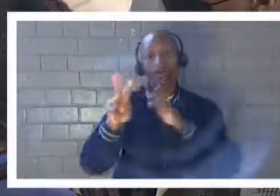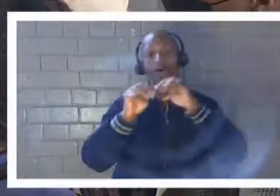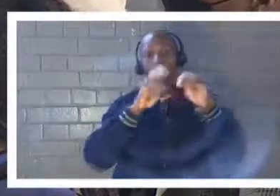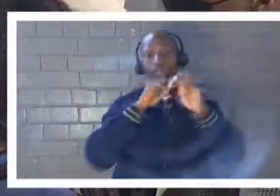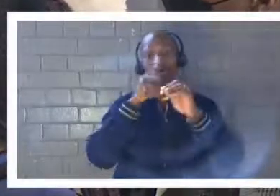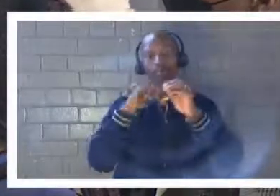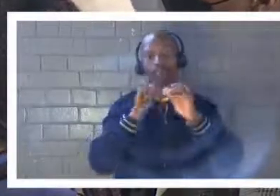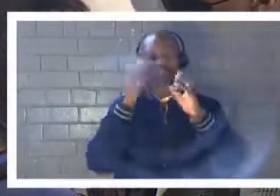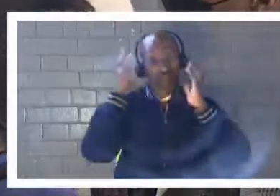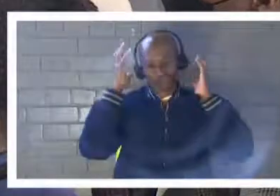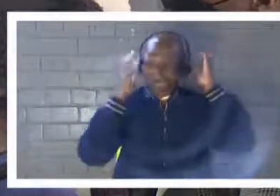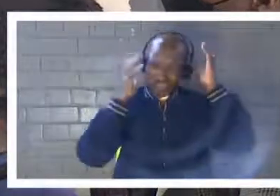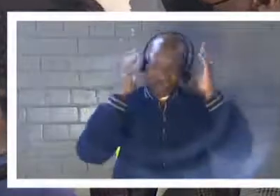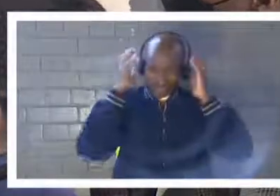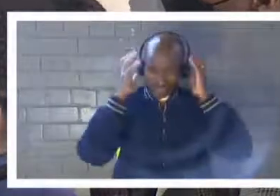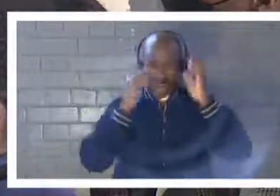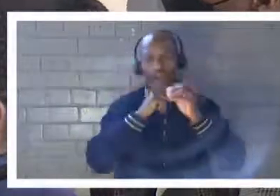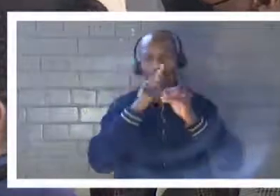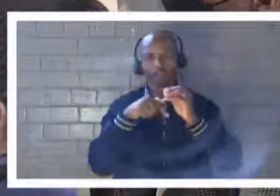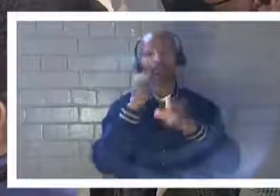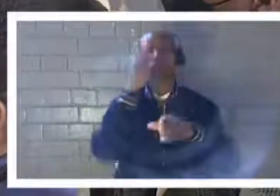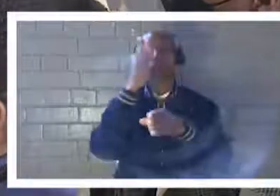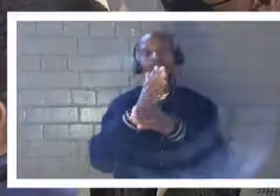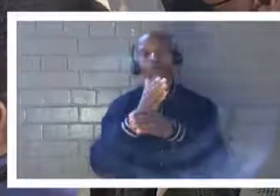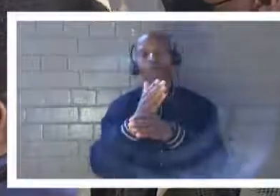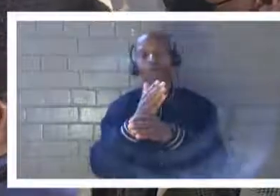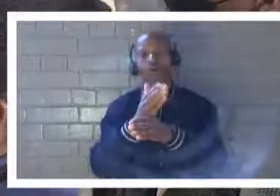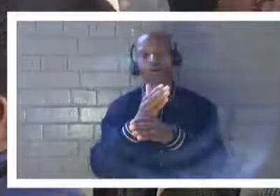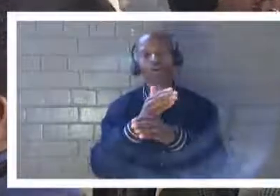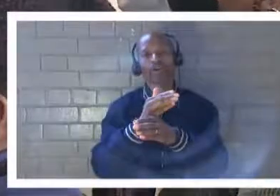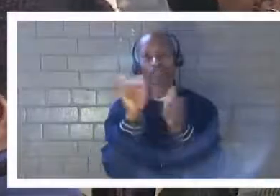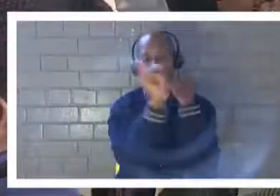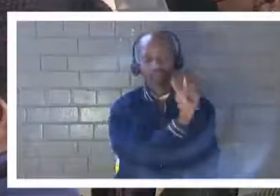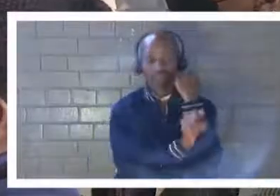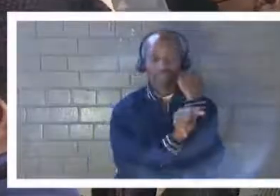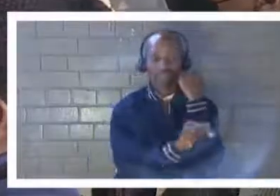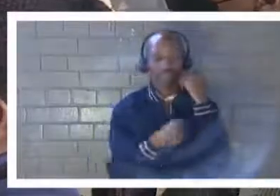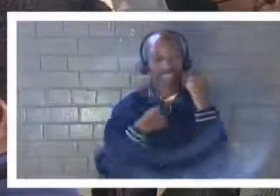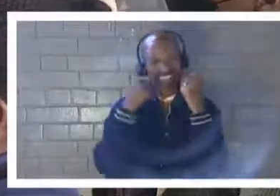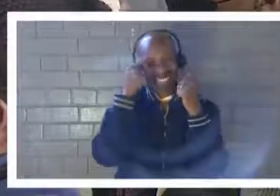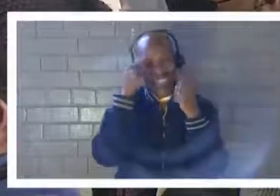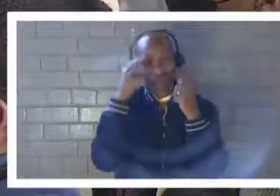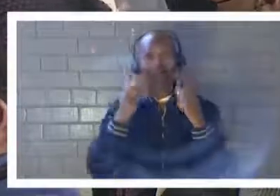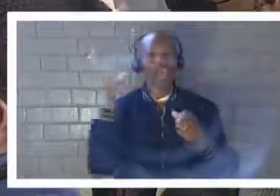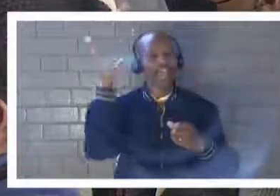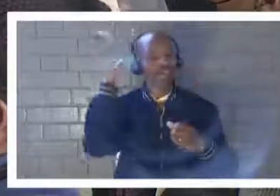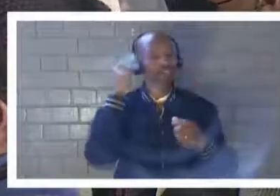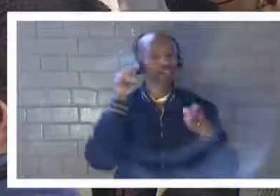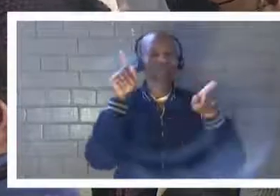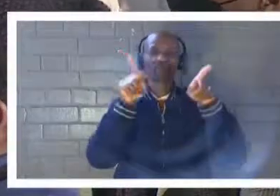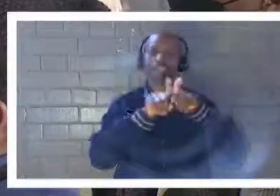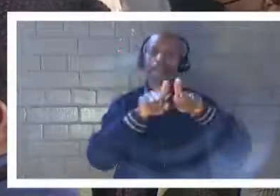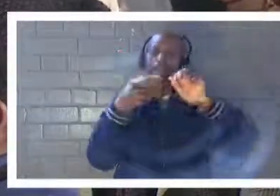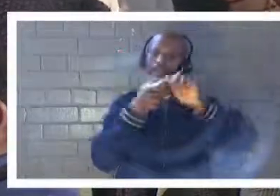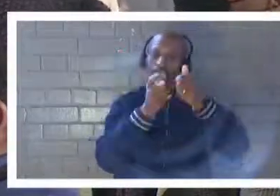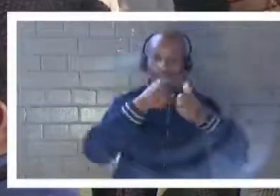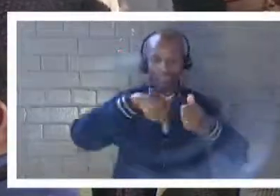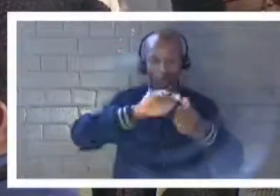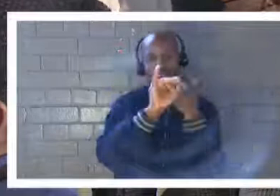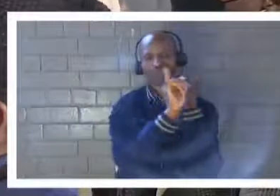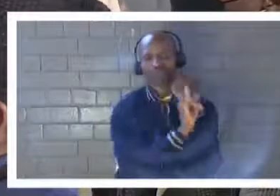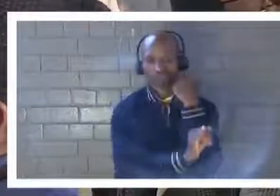the frustrations regarding the operations in the institution. I think we are experiencing the same problem in all